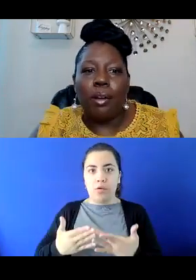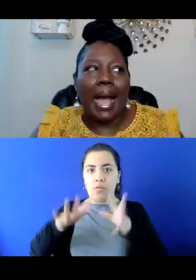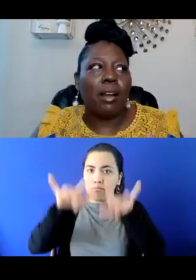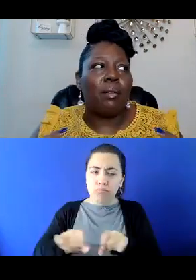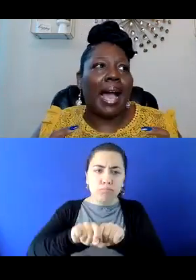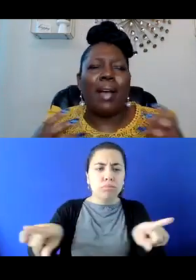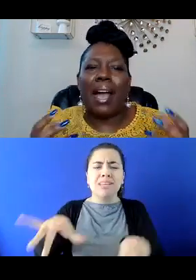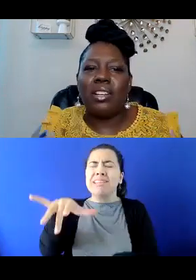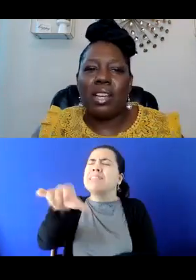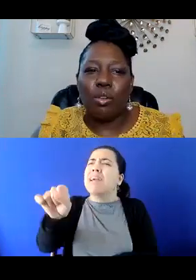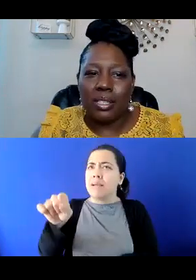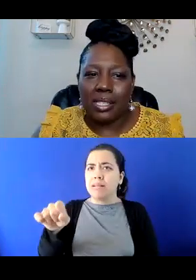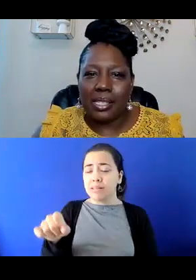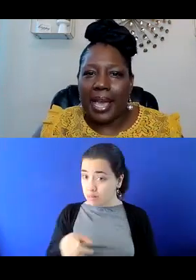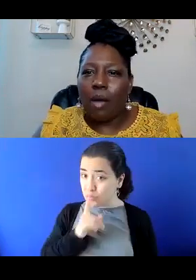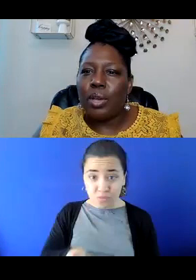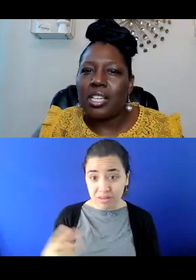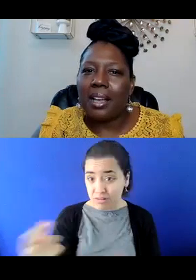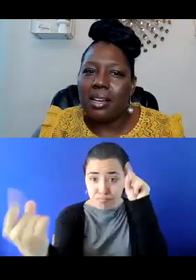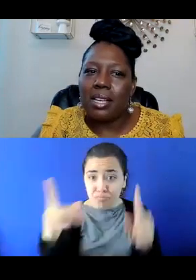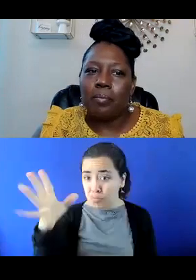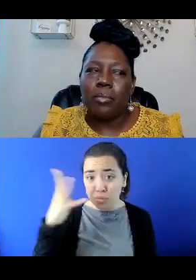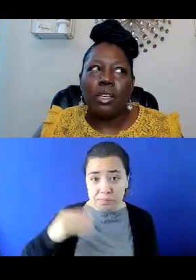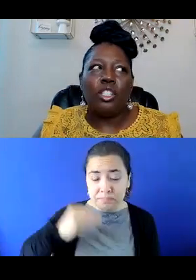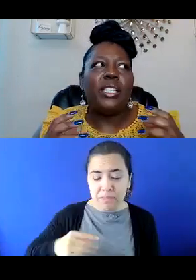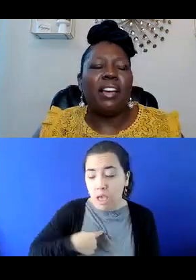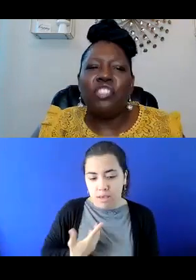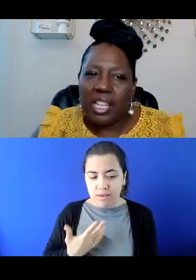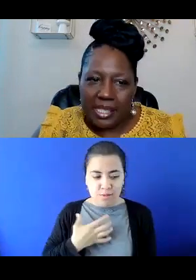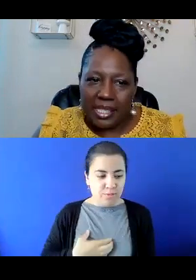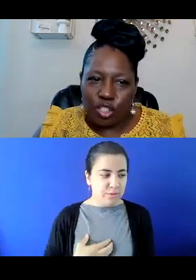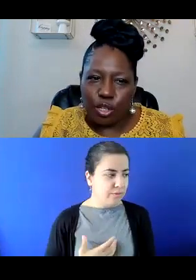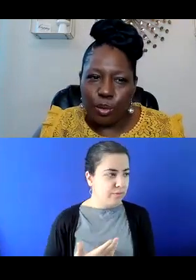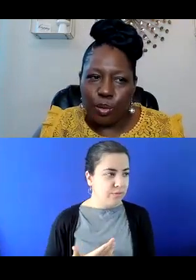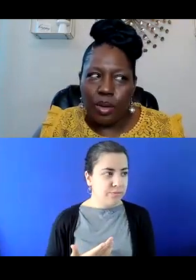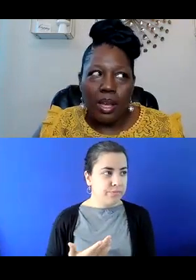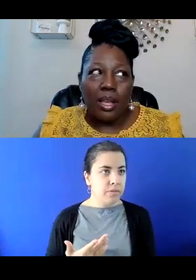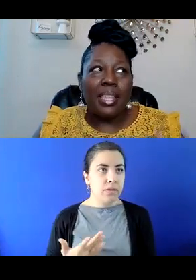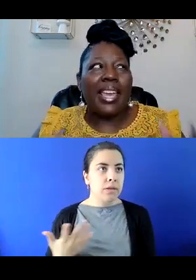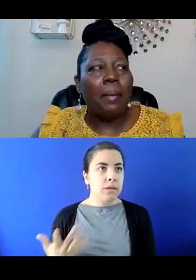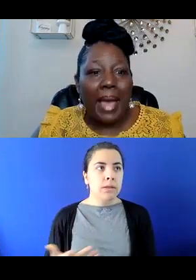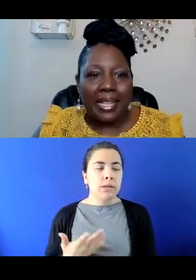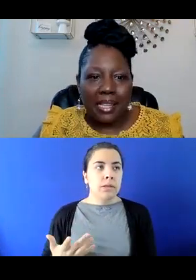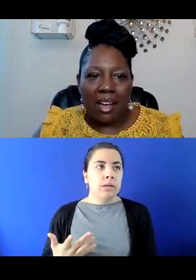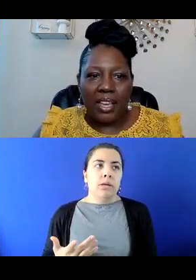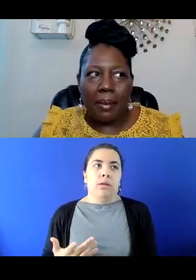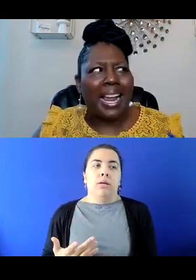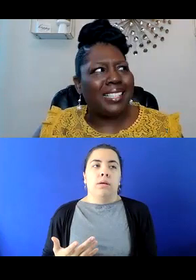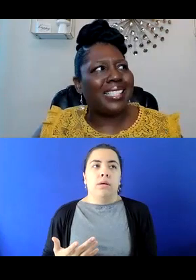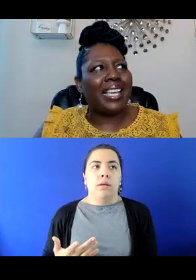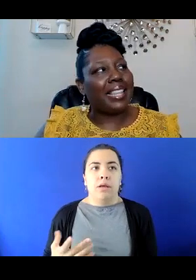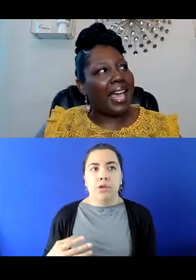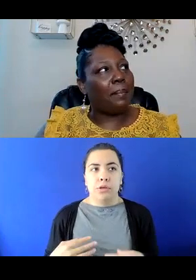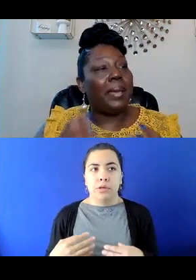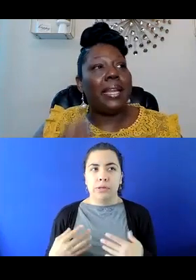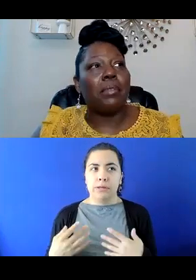it's real. I don't have another word to say. I wish I could give justice to the impact of it, but I